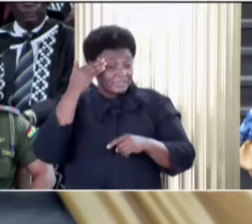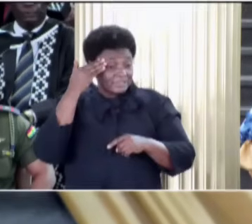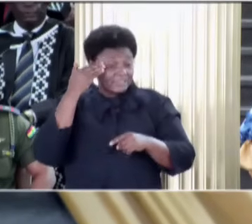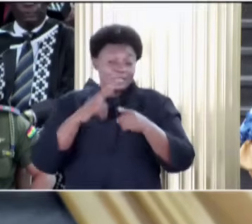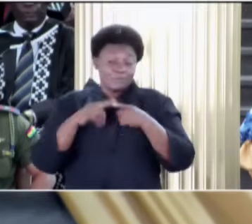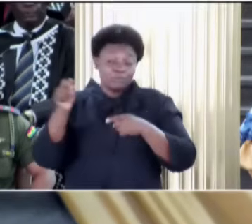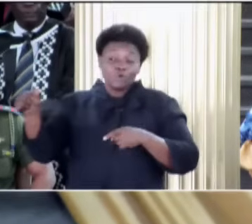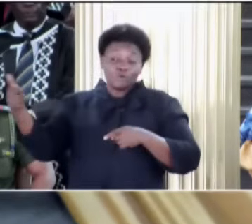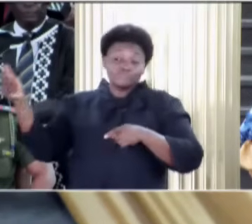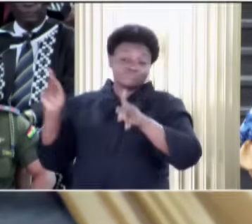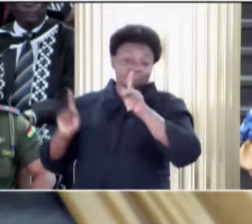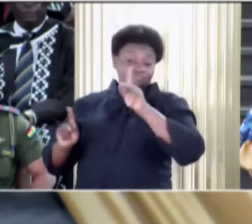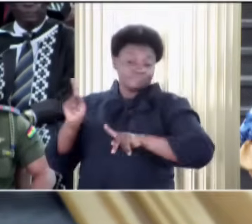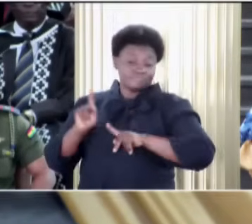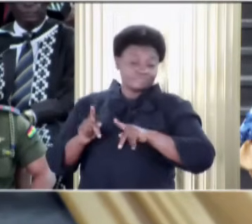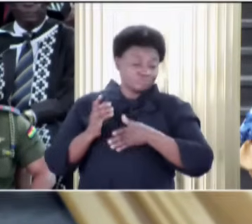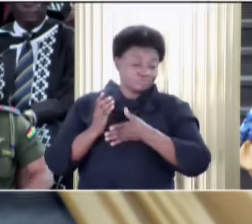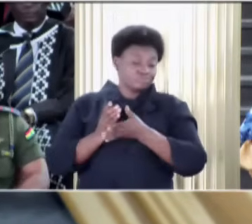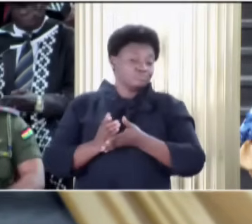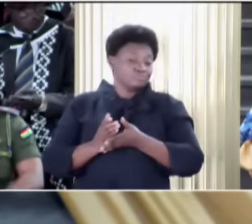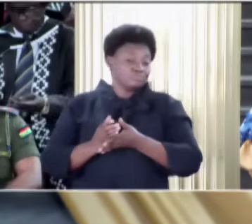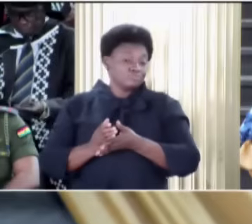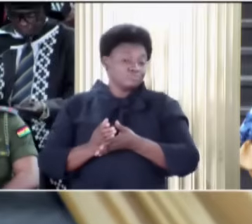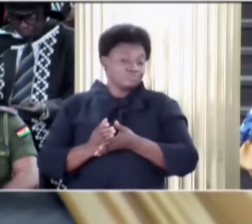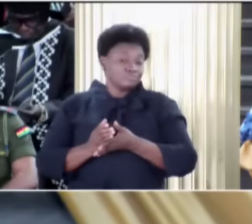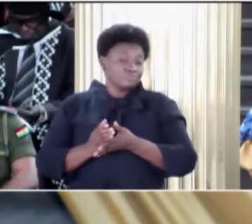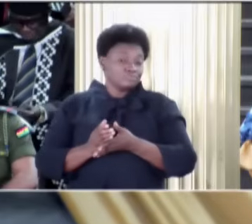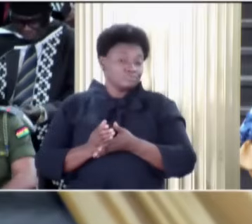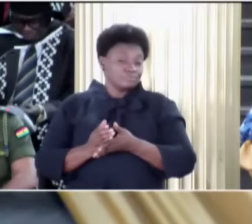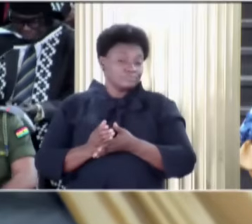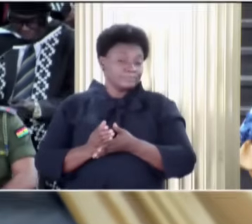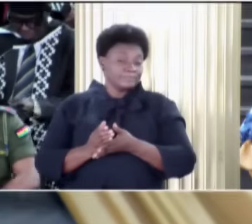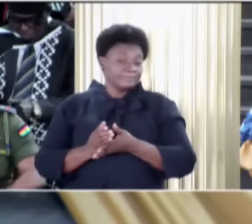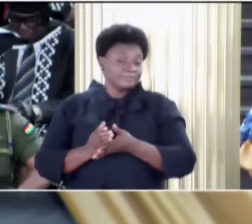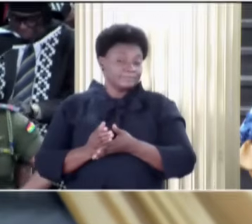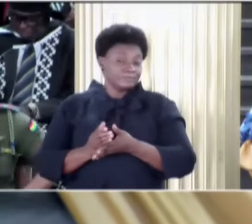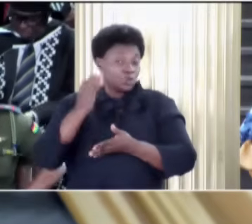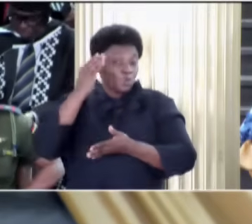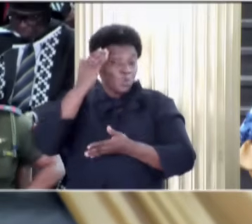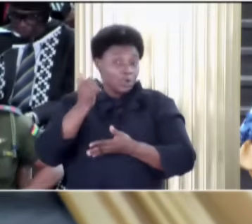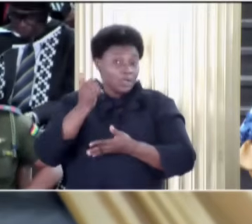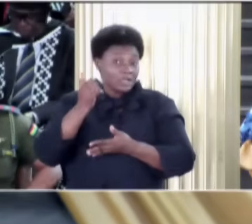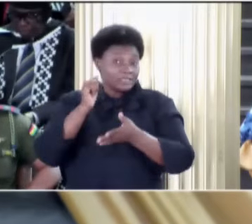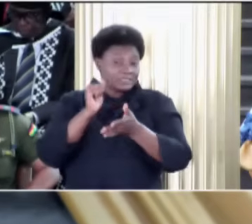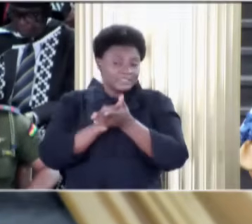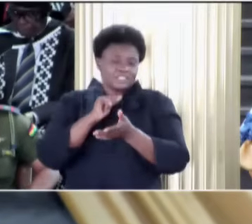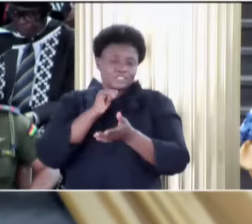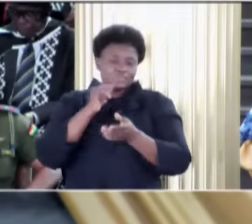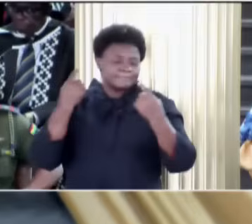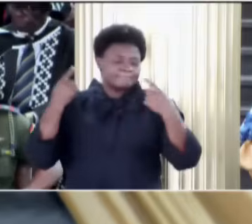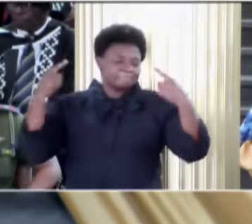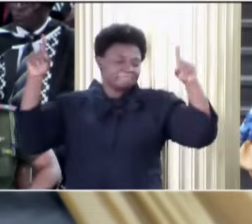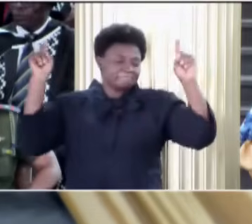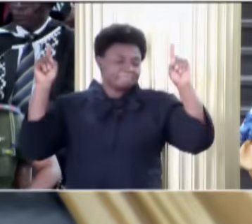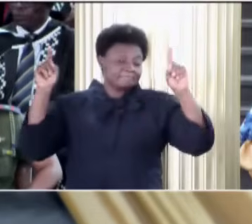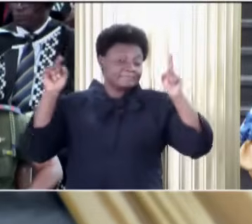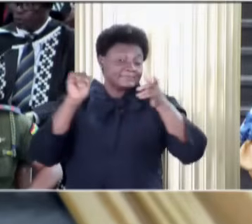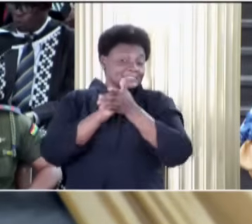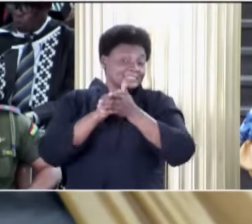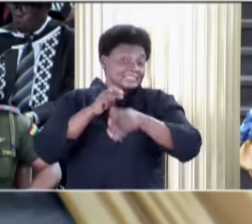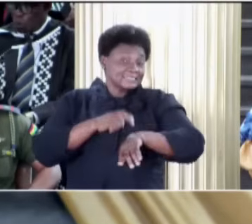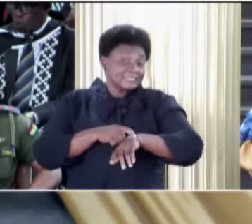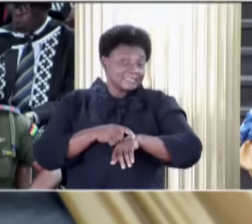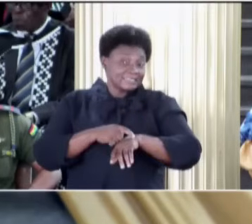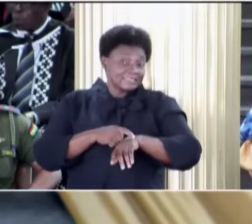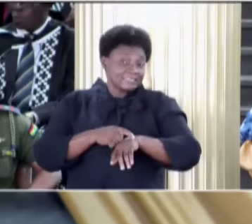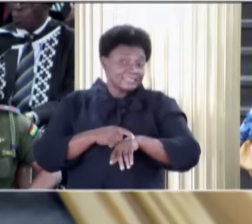people, then stop. Stop in your tracks. Because that is not success. At that point, it's